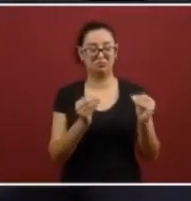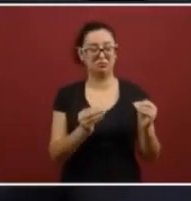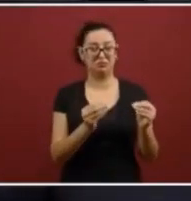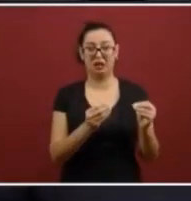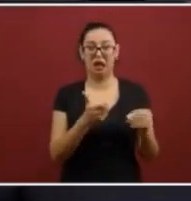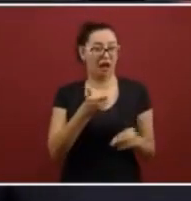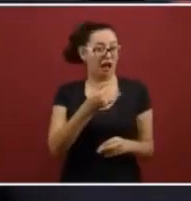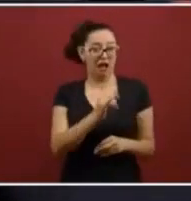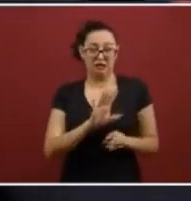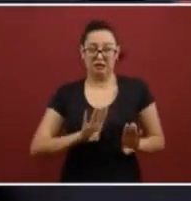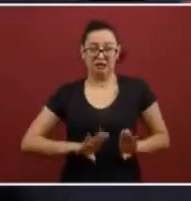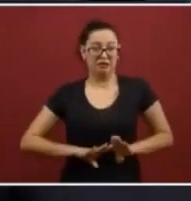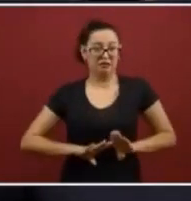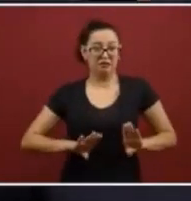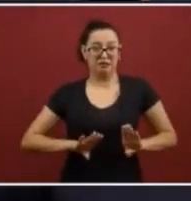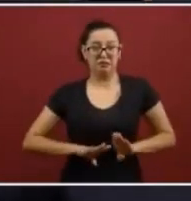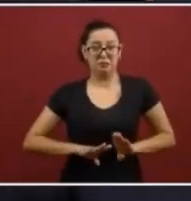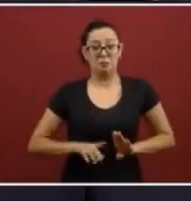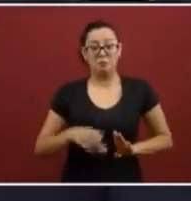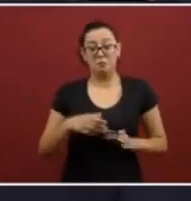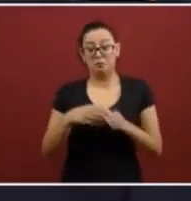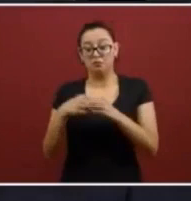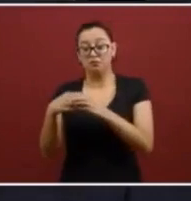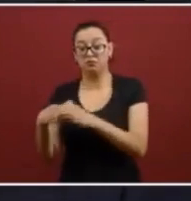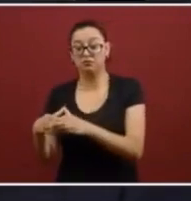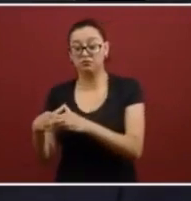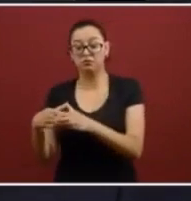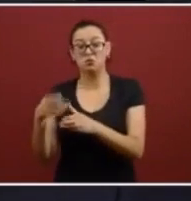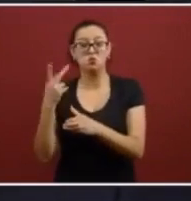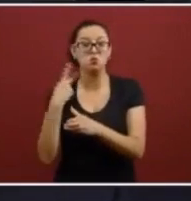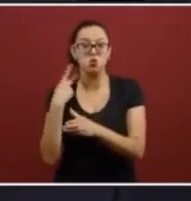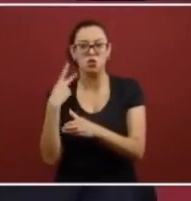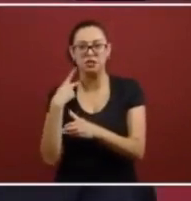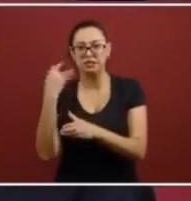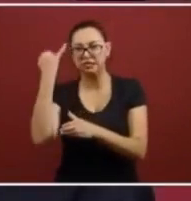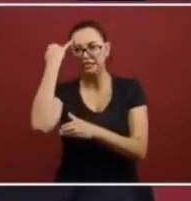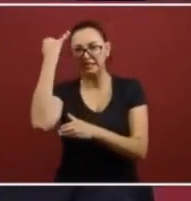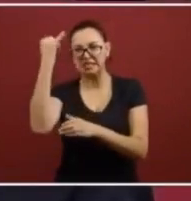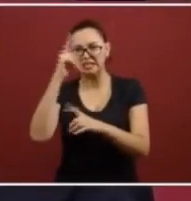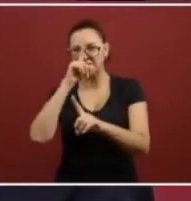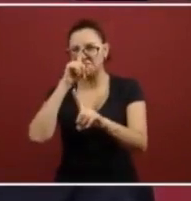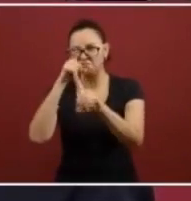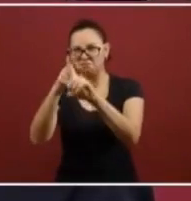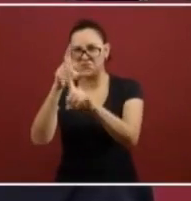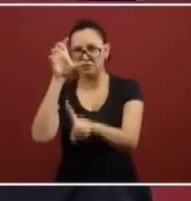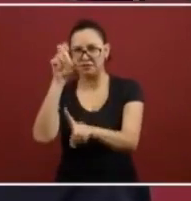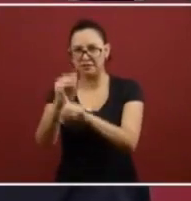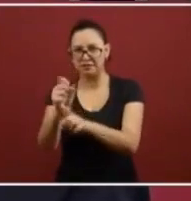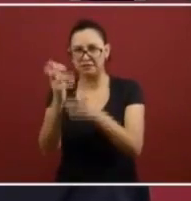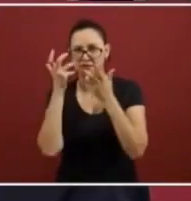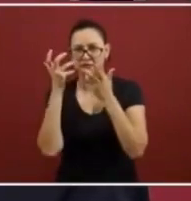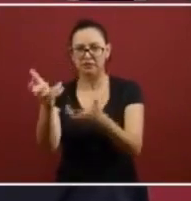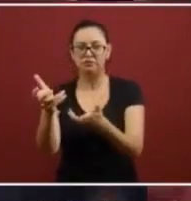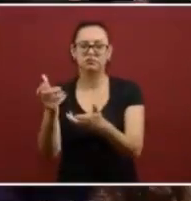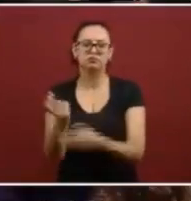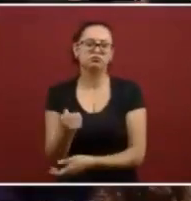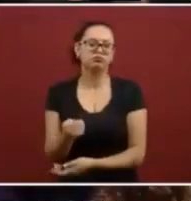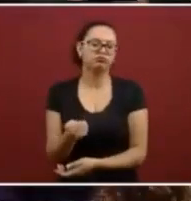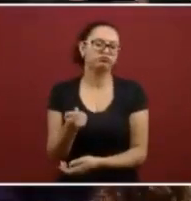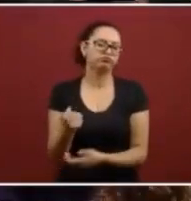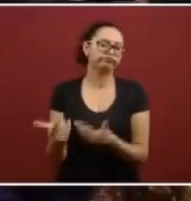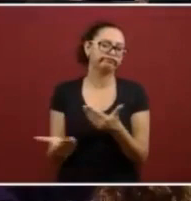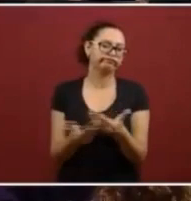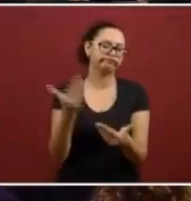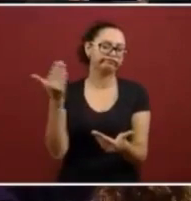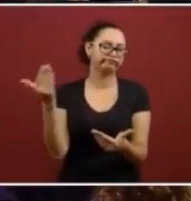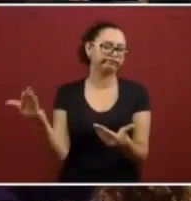muy pocos políticos con convicción, con But there's ideales, very few politicians with con